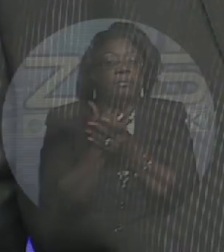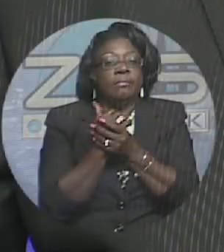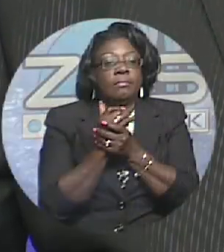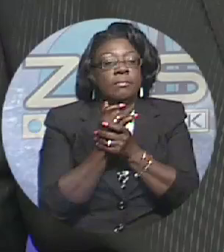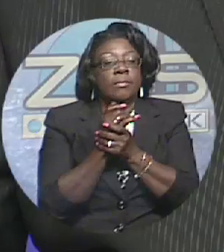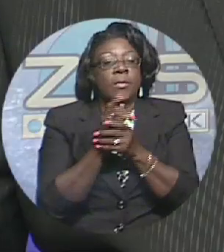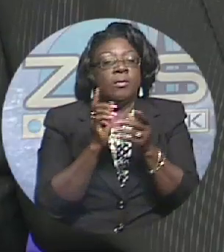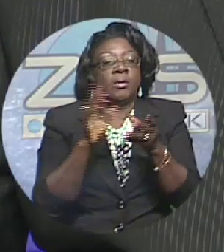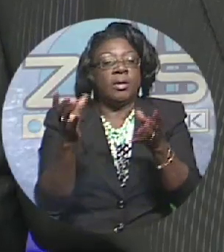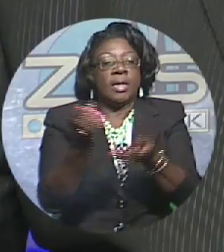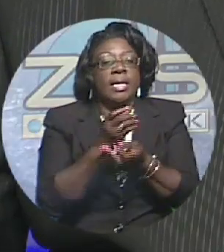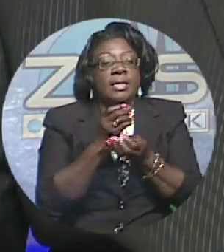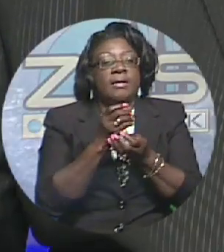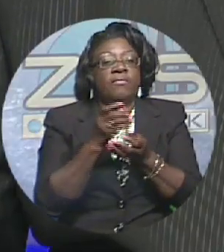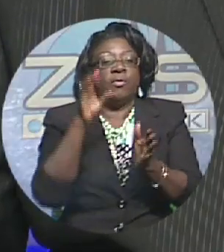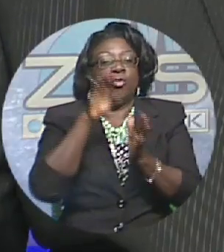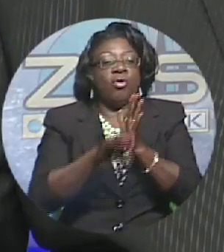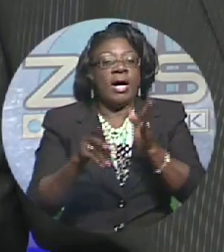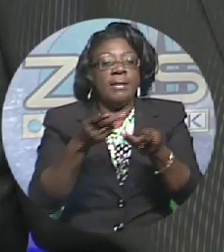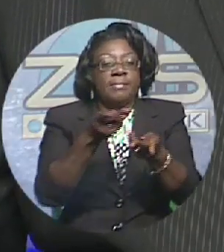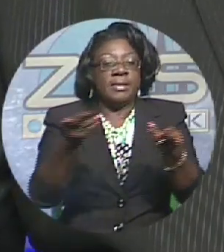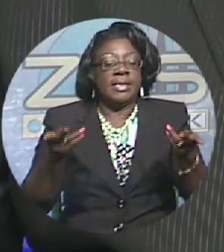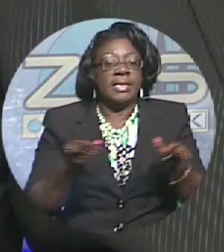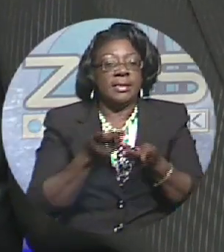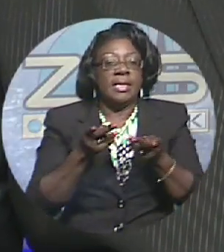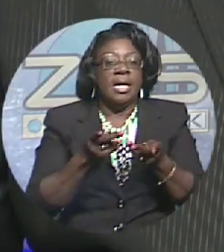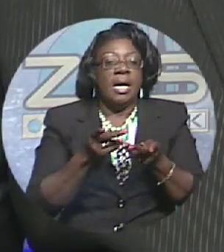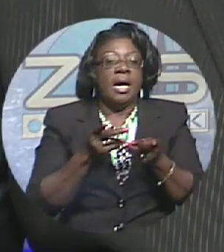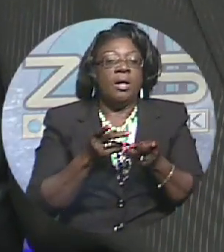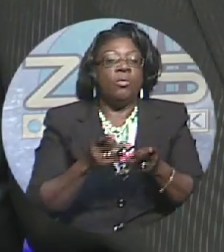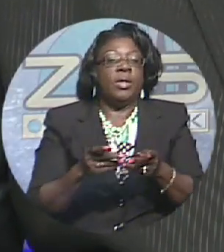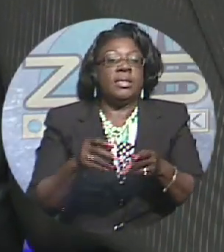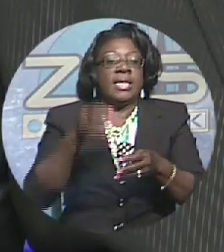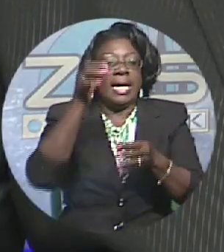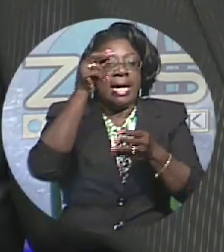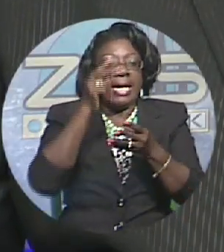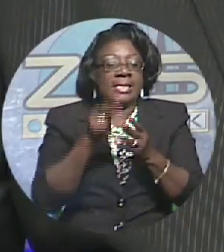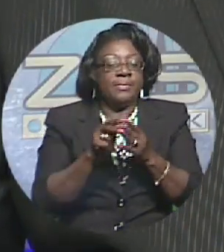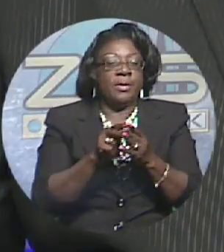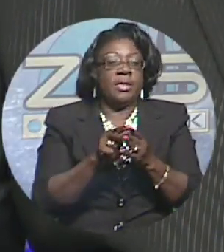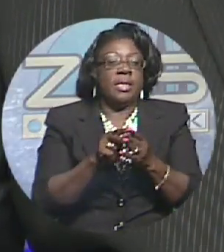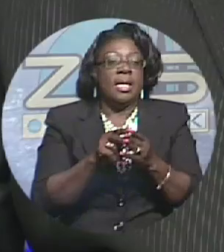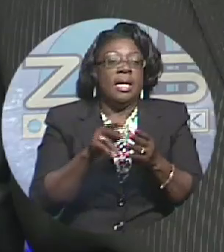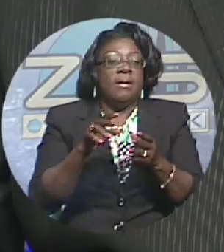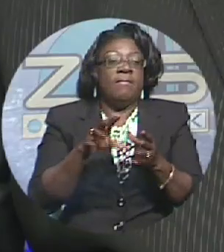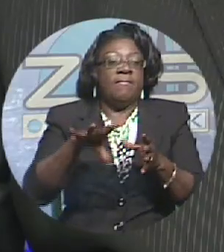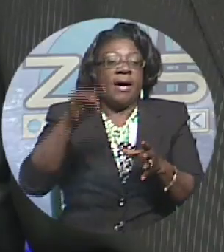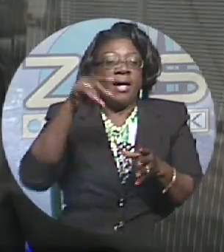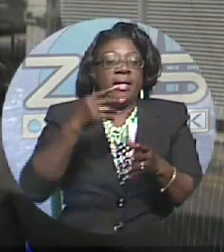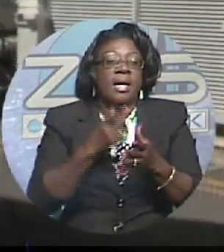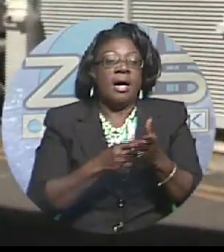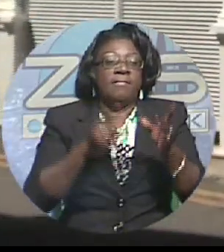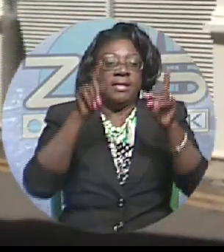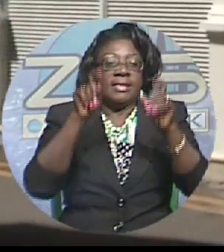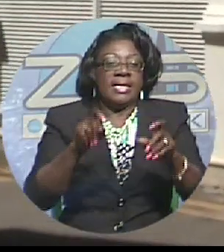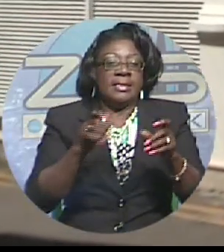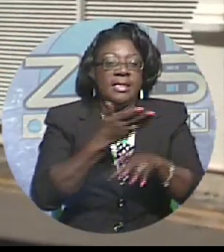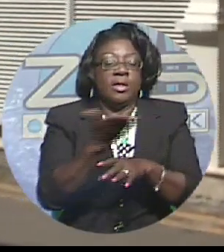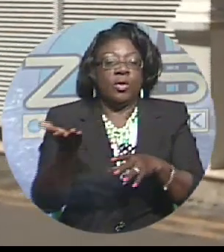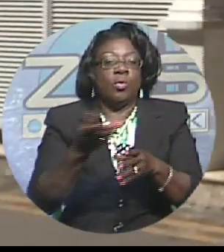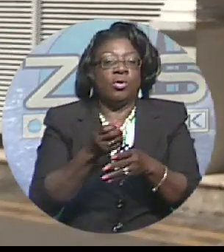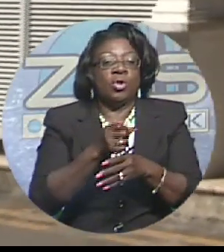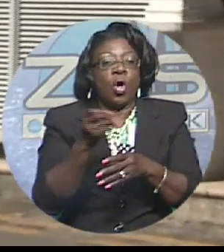were collected from the crime scene and what a U.S.-based DNA expert discovered after testing those items. An expert in